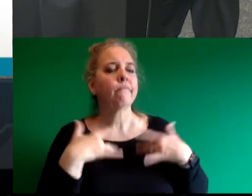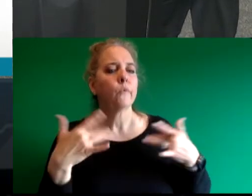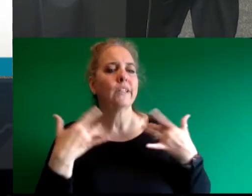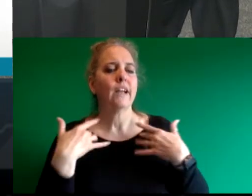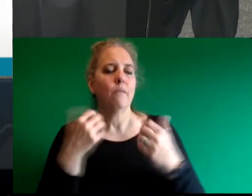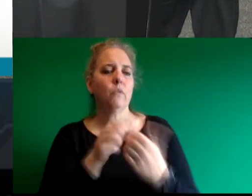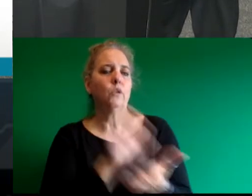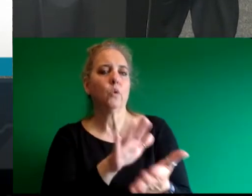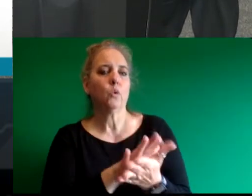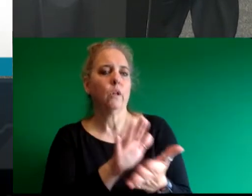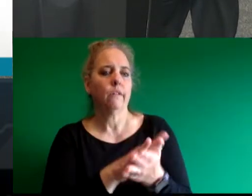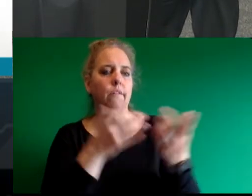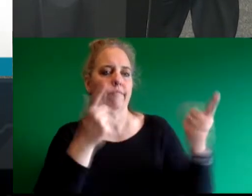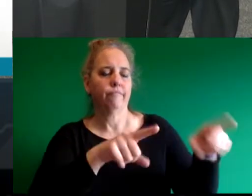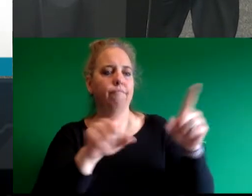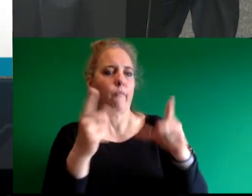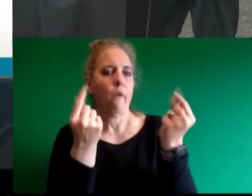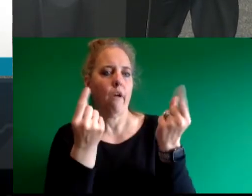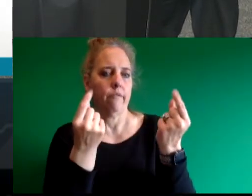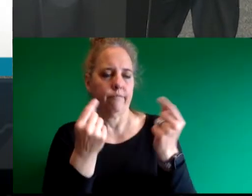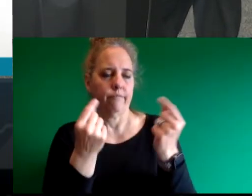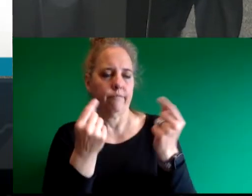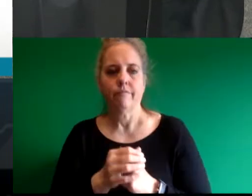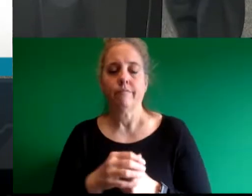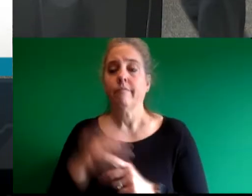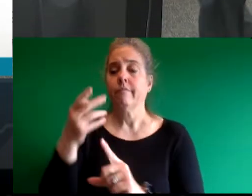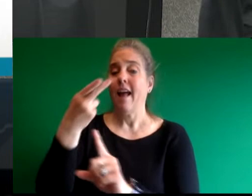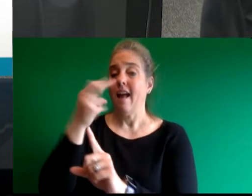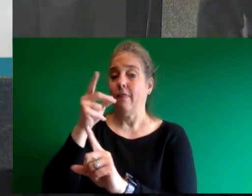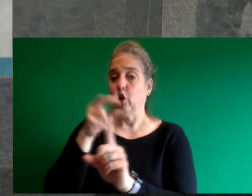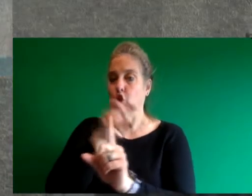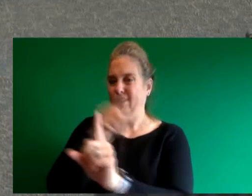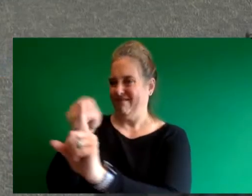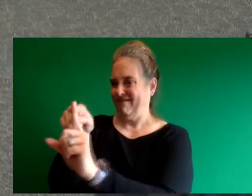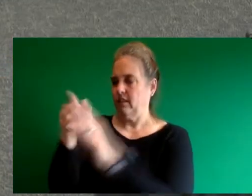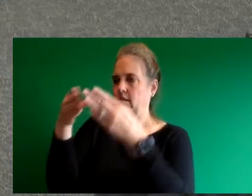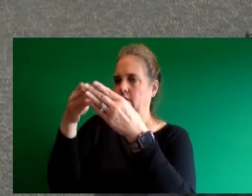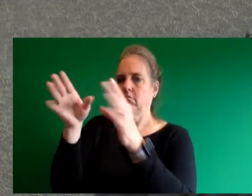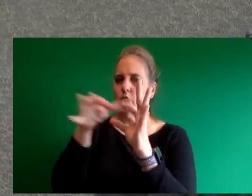public health department. So I'll be around for questions. Thank you.